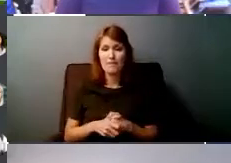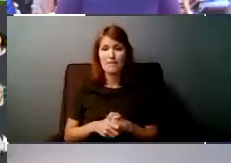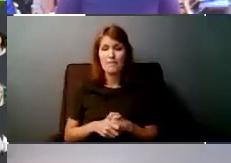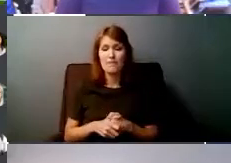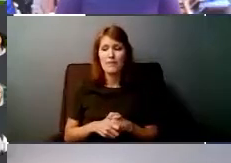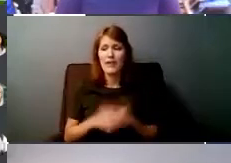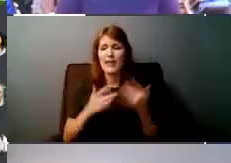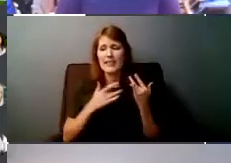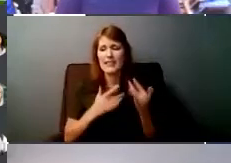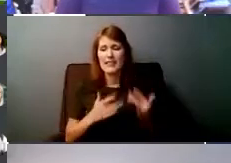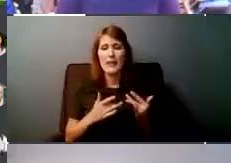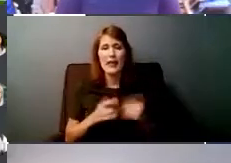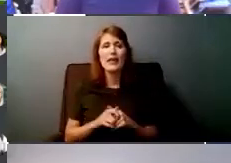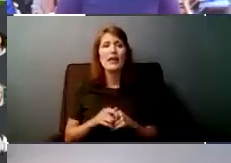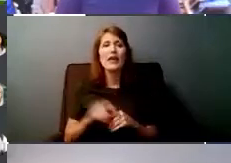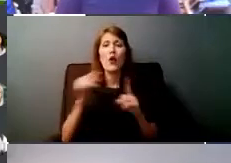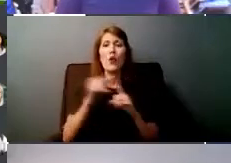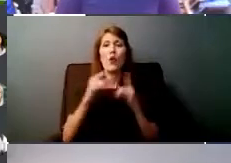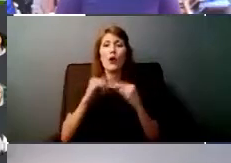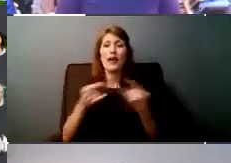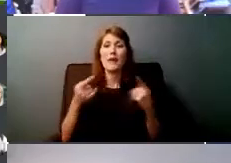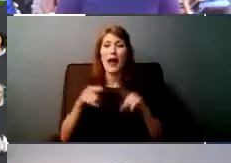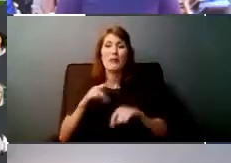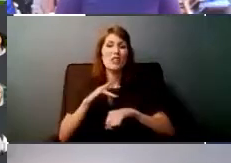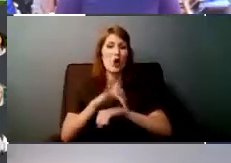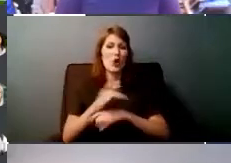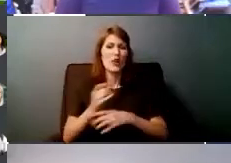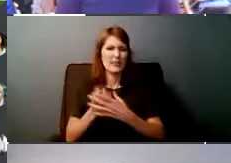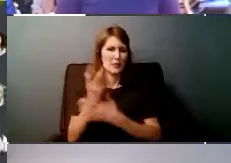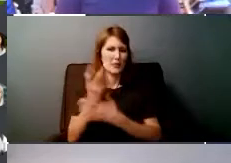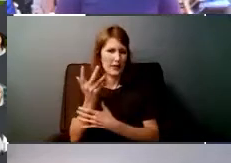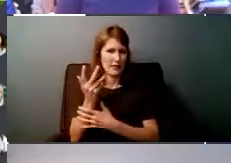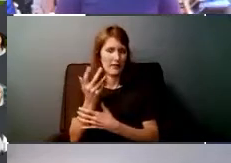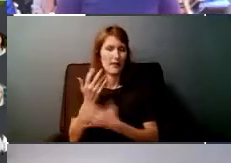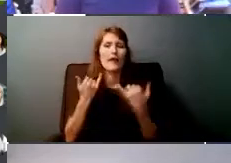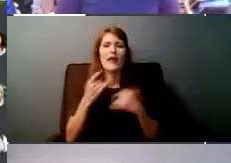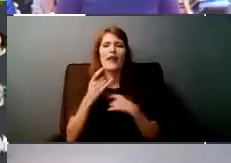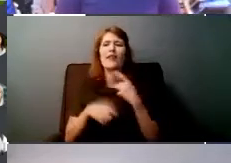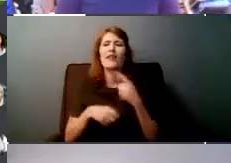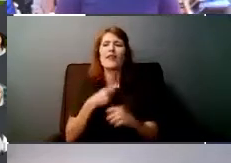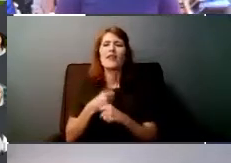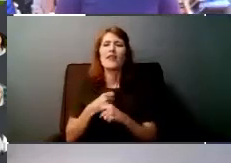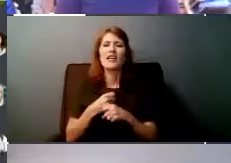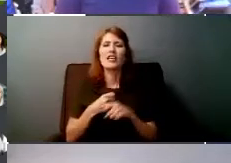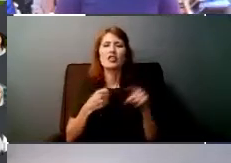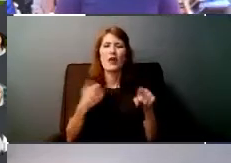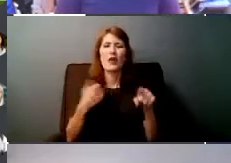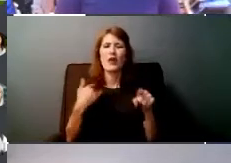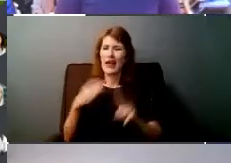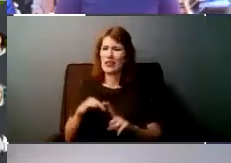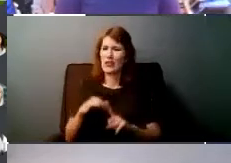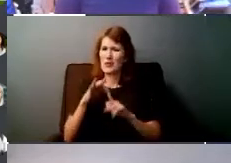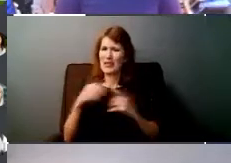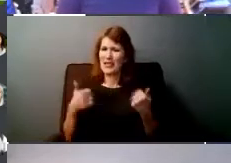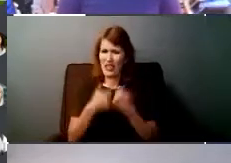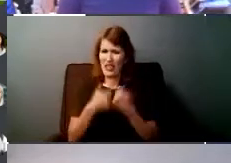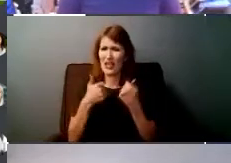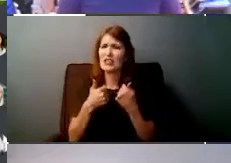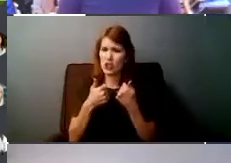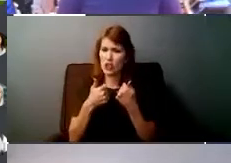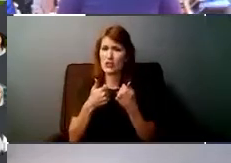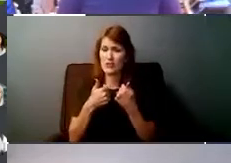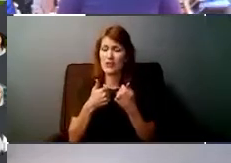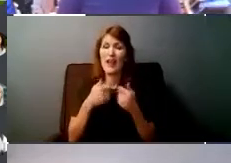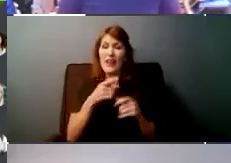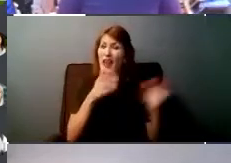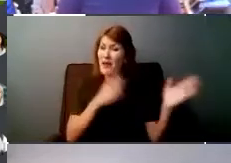Normally, WordCamp happens in the early spring, and this year they had a unique challenge. They had been planning for